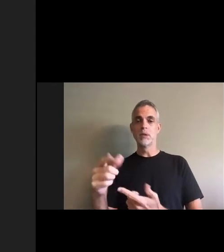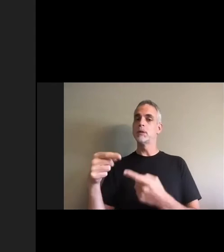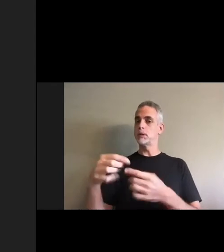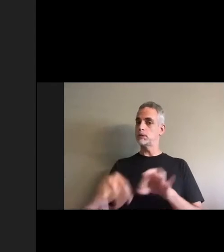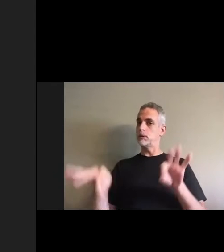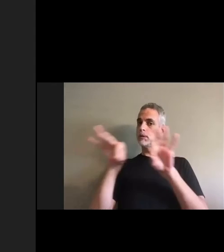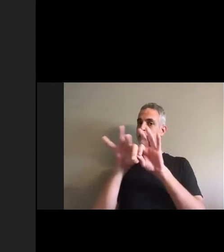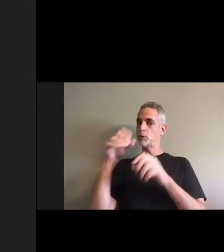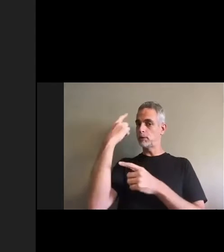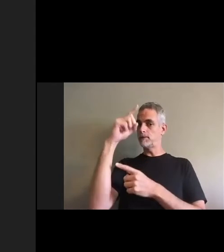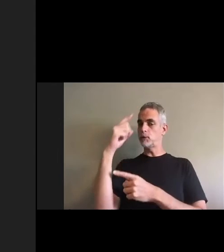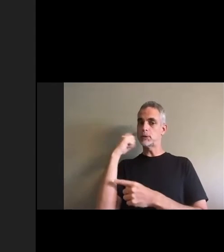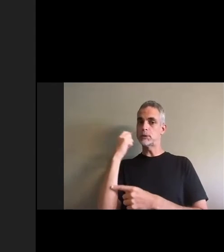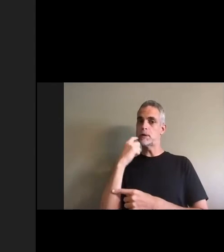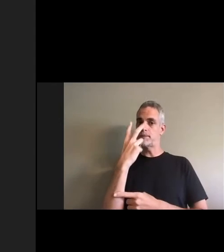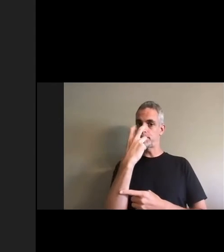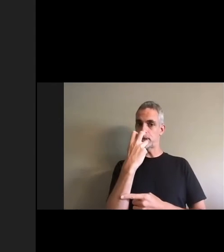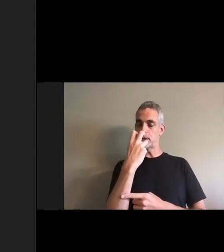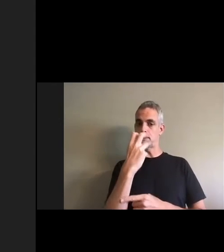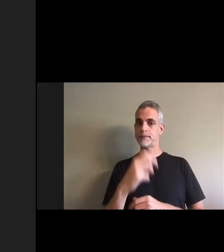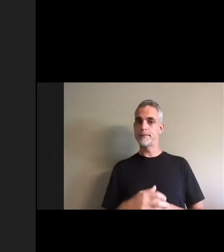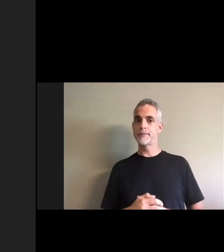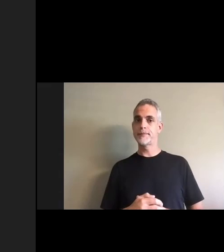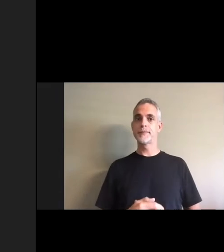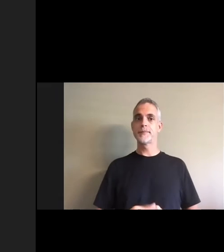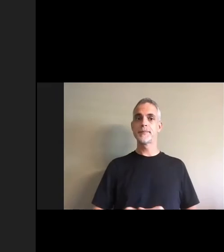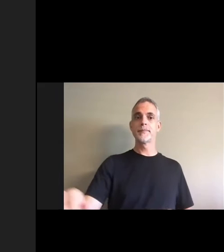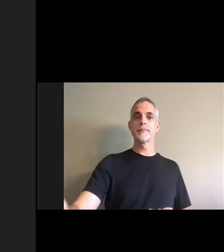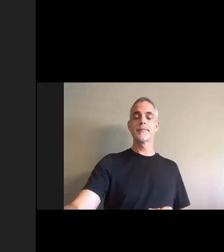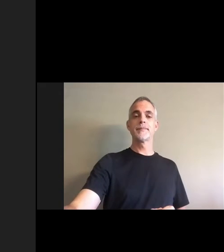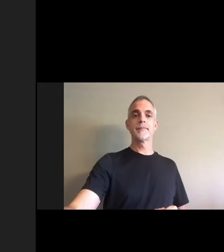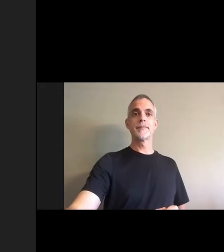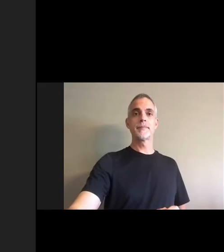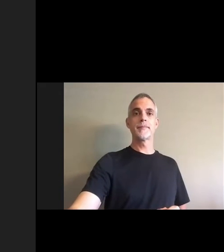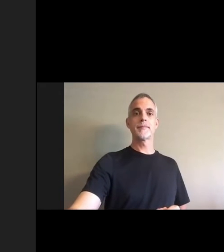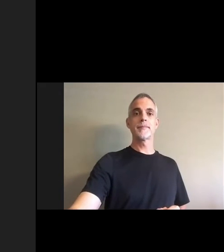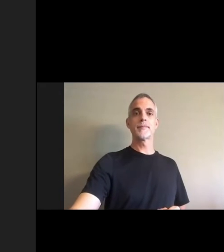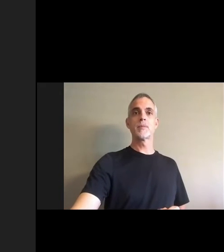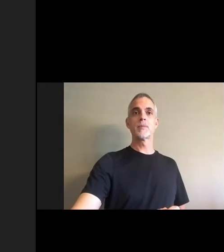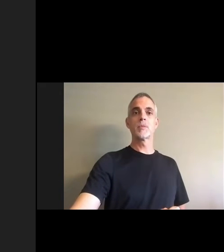you would see this icon here at the bottom. It's very important for deaf-blind people.